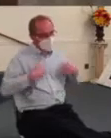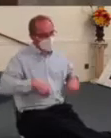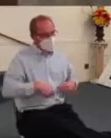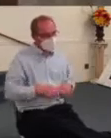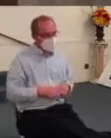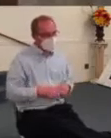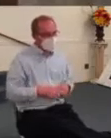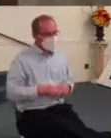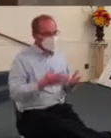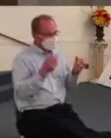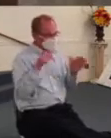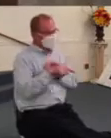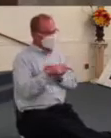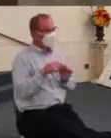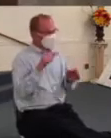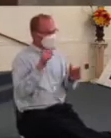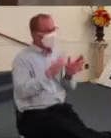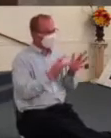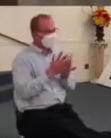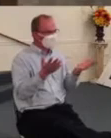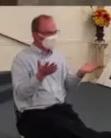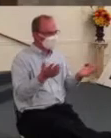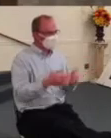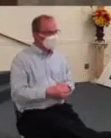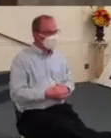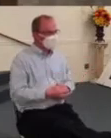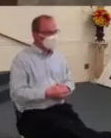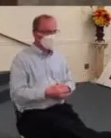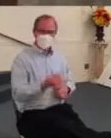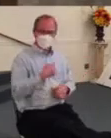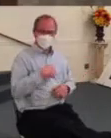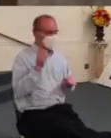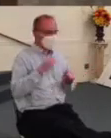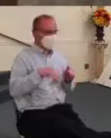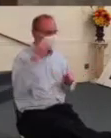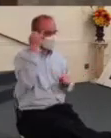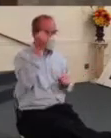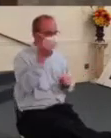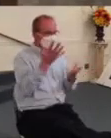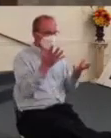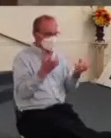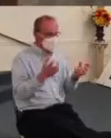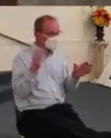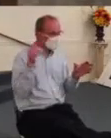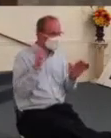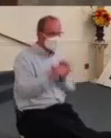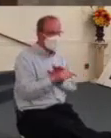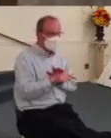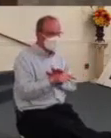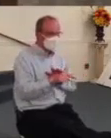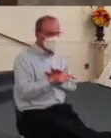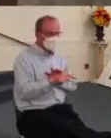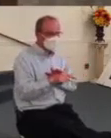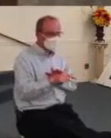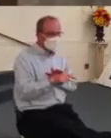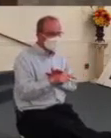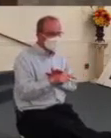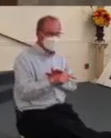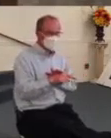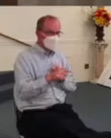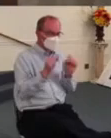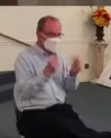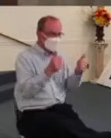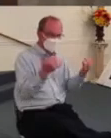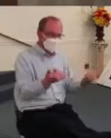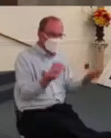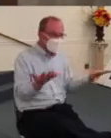Jesus. Now, I can't imagine wanting to do that to just on the spur of the moment. What